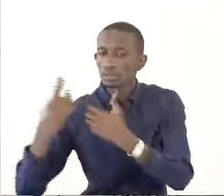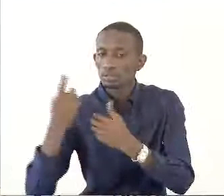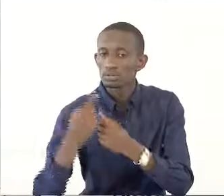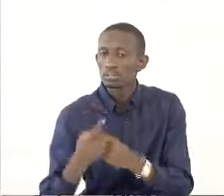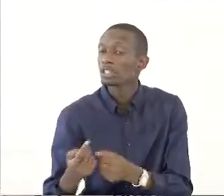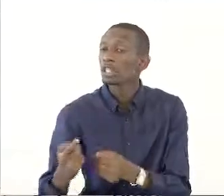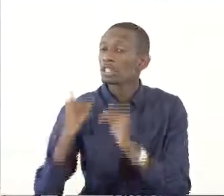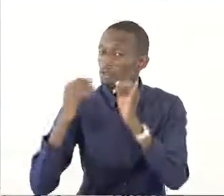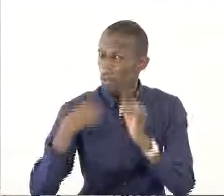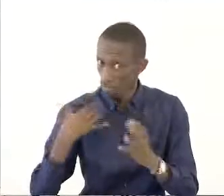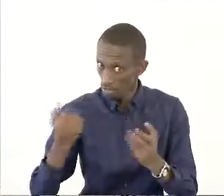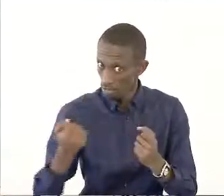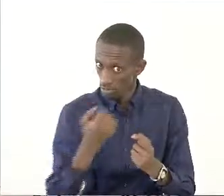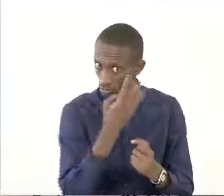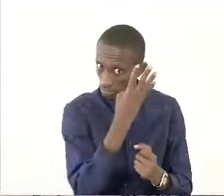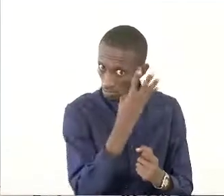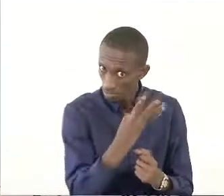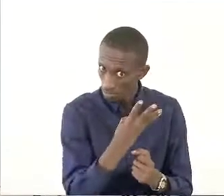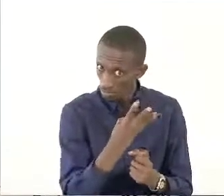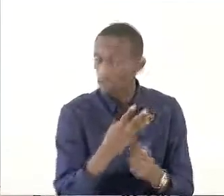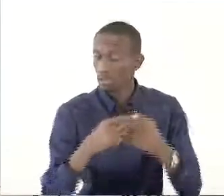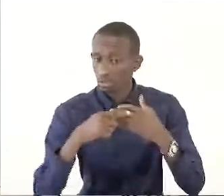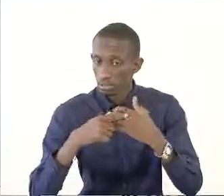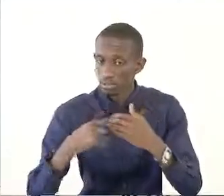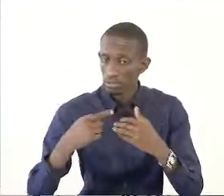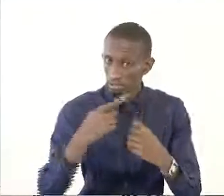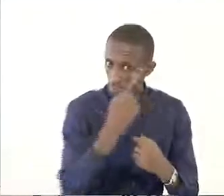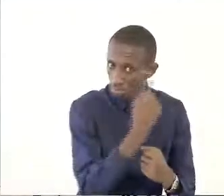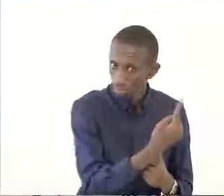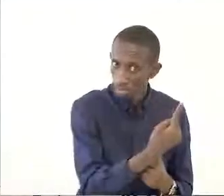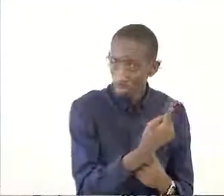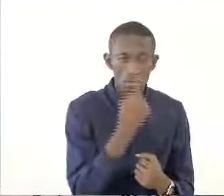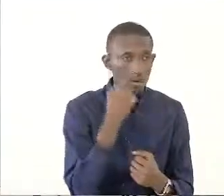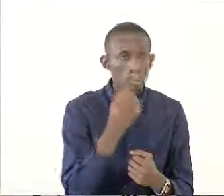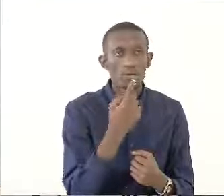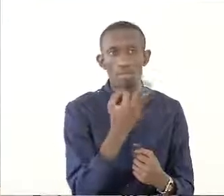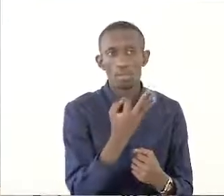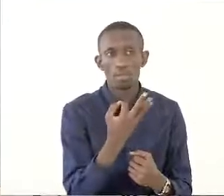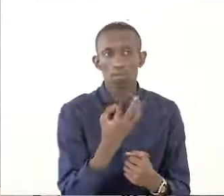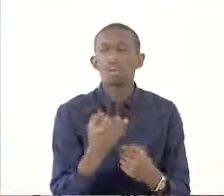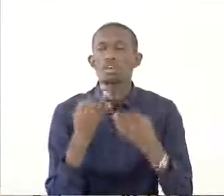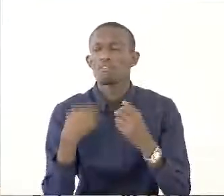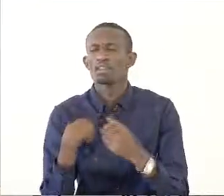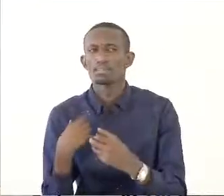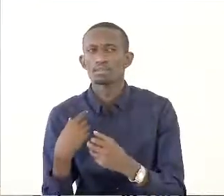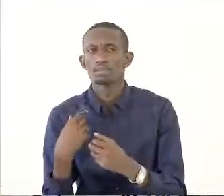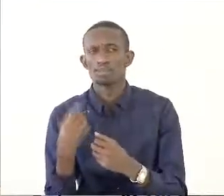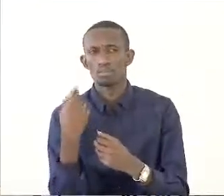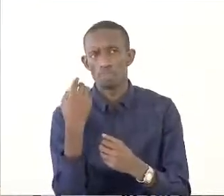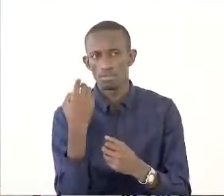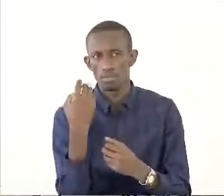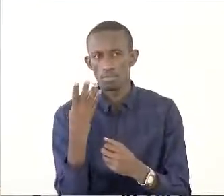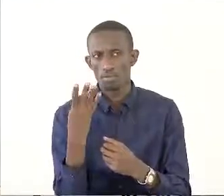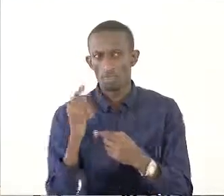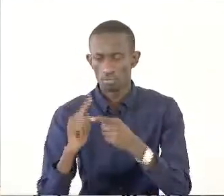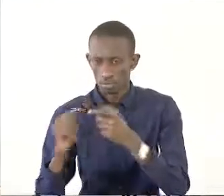4 plus -1, I will get 3. If I take 4 times -1, I will get -4. And if